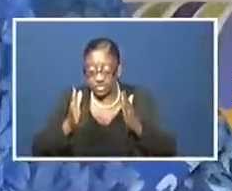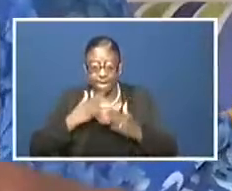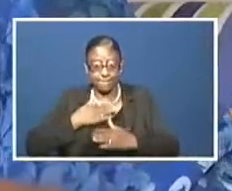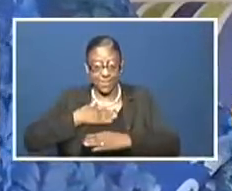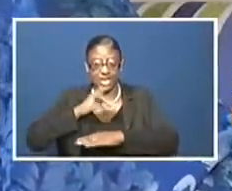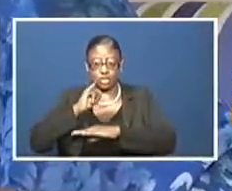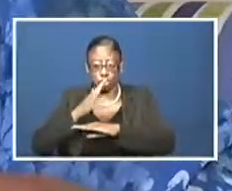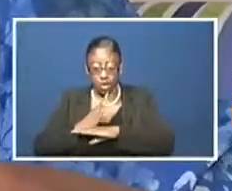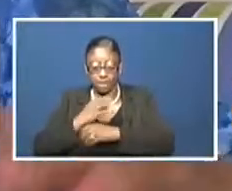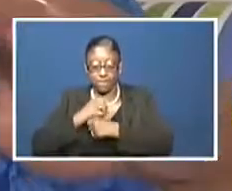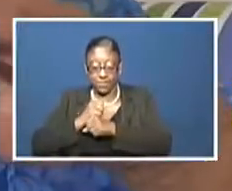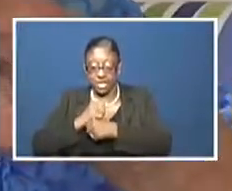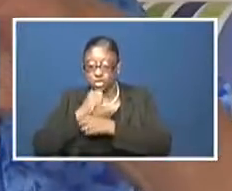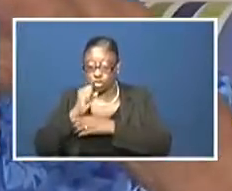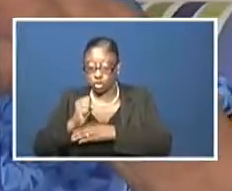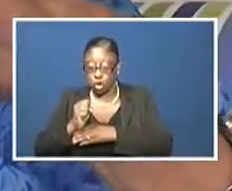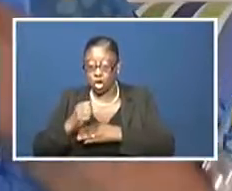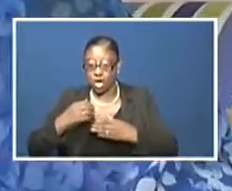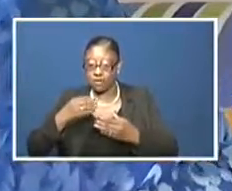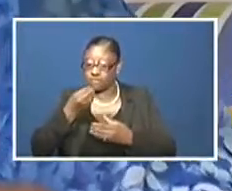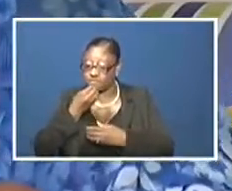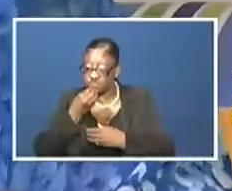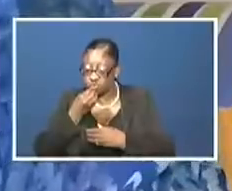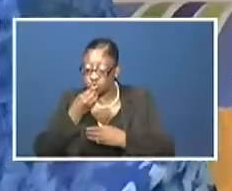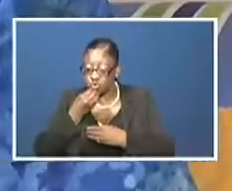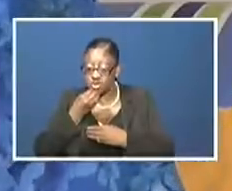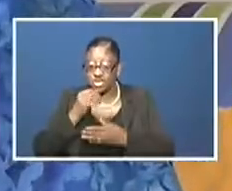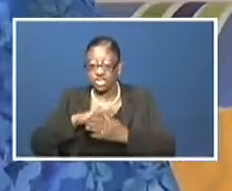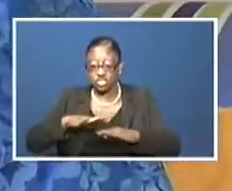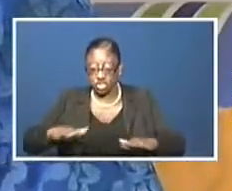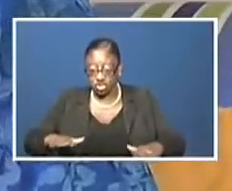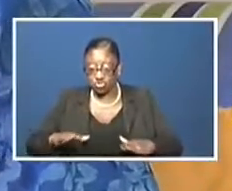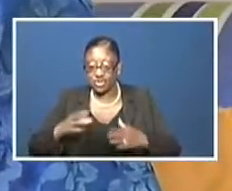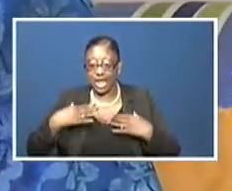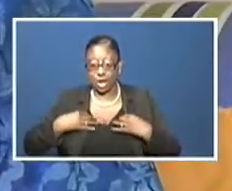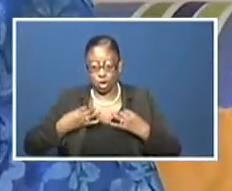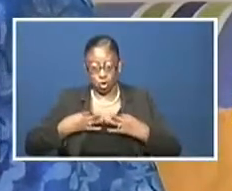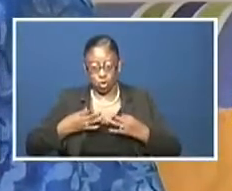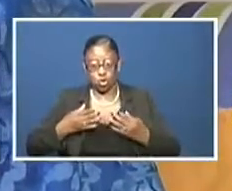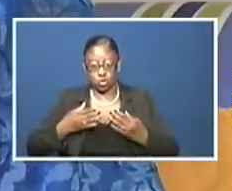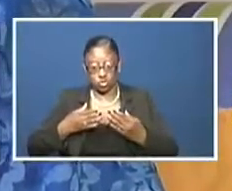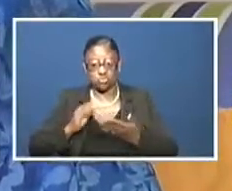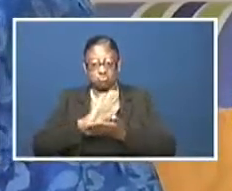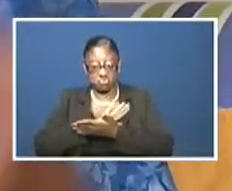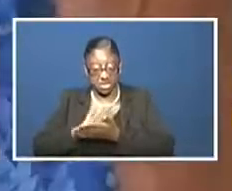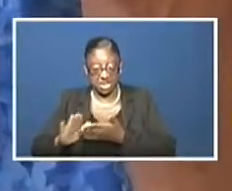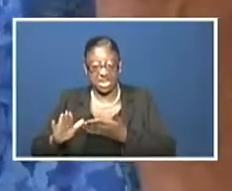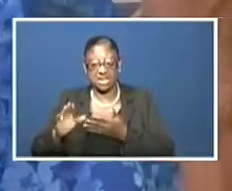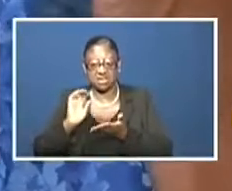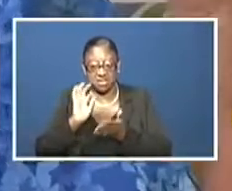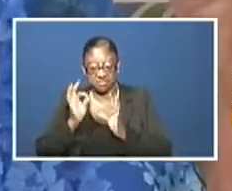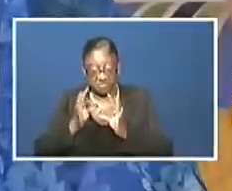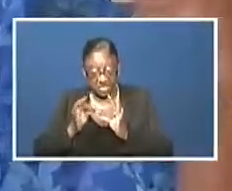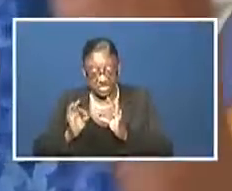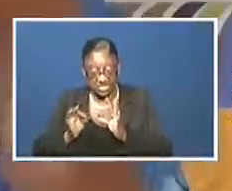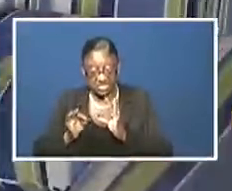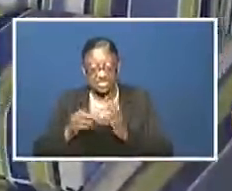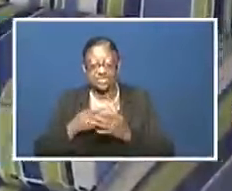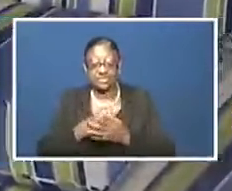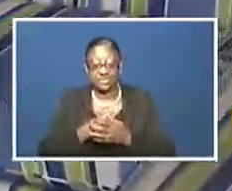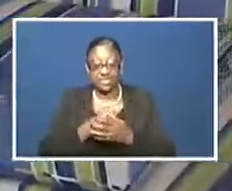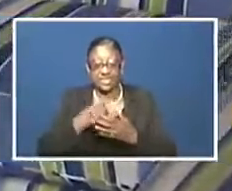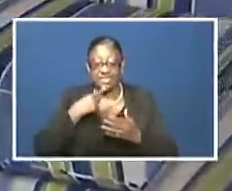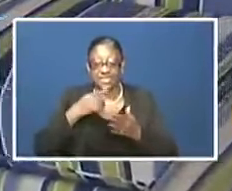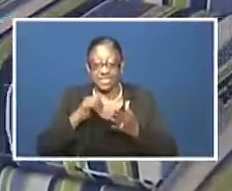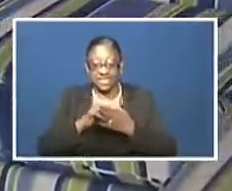see to his meals, his clothes, and his children. And that I tried to do to the best of my ability. The rest out there, he could handle that. For